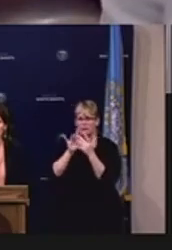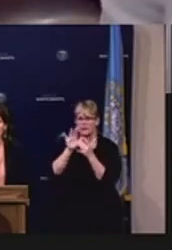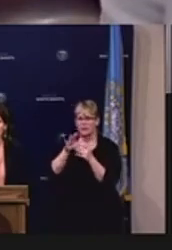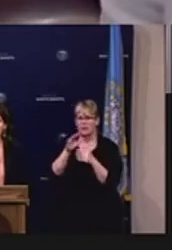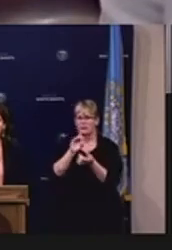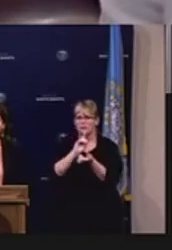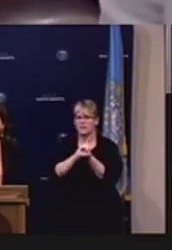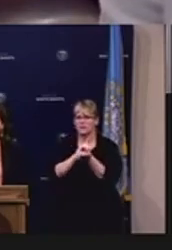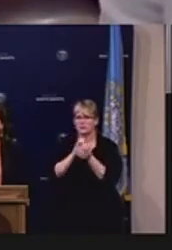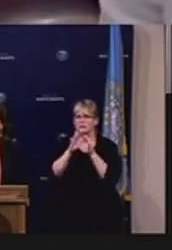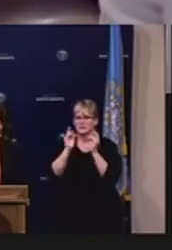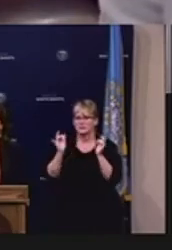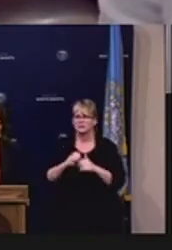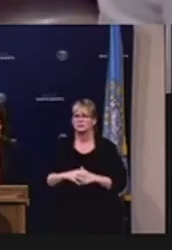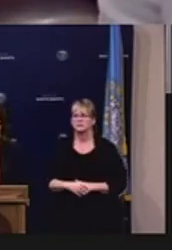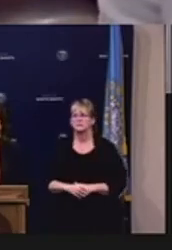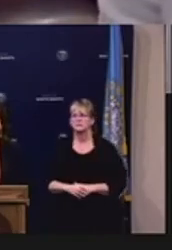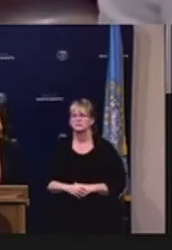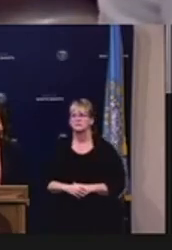cetera.